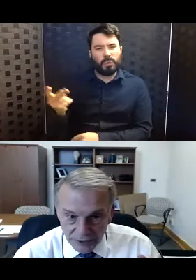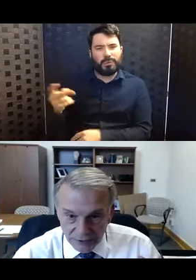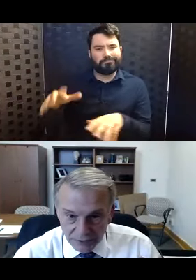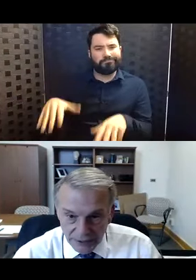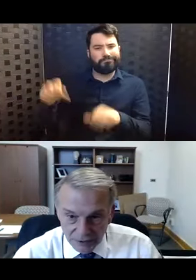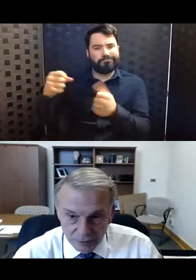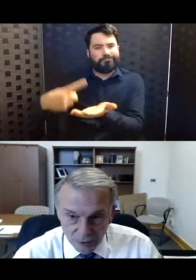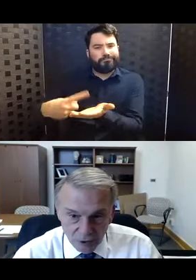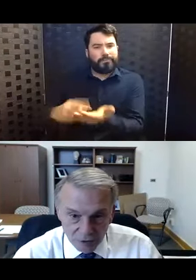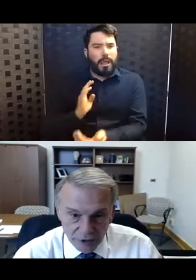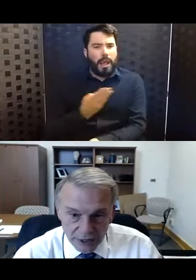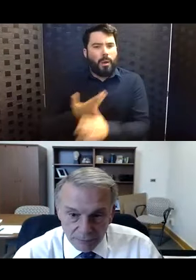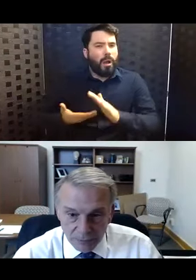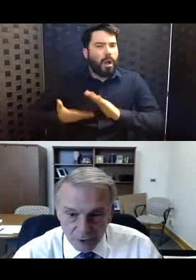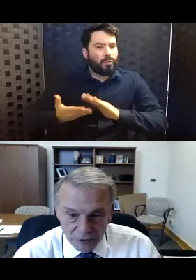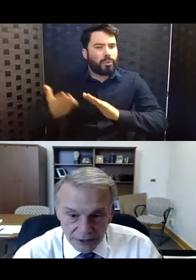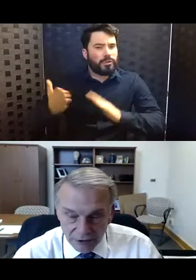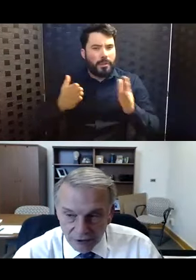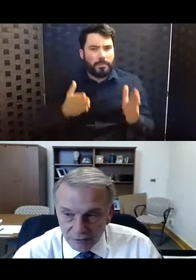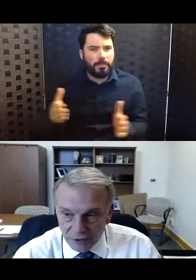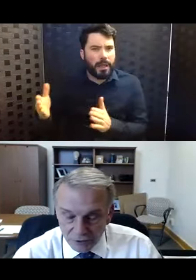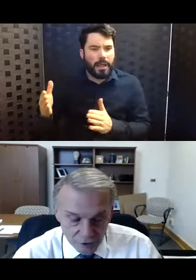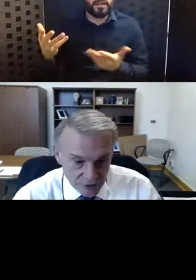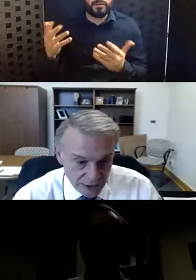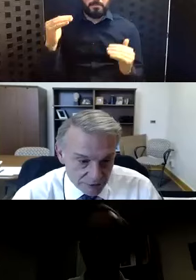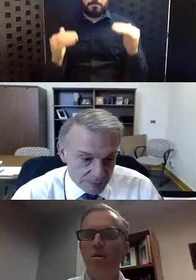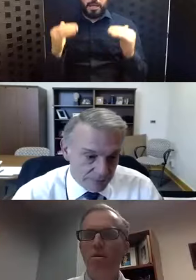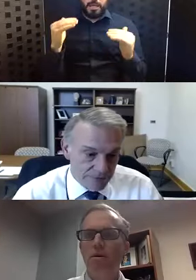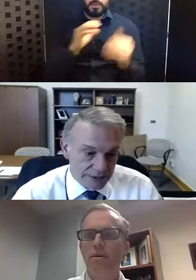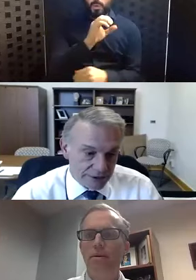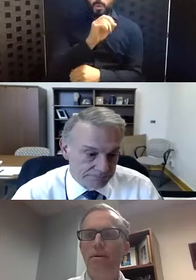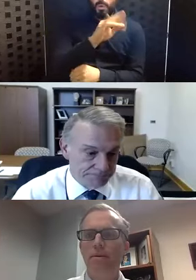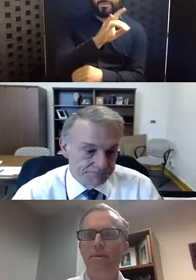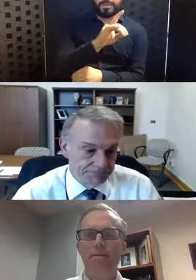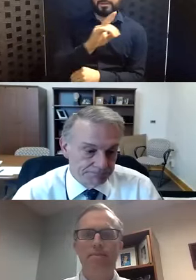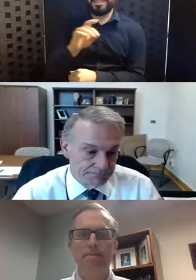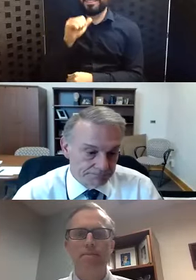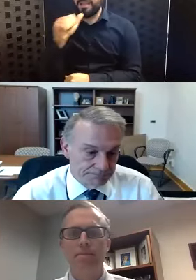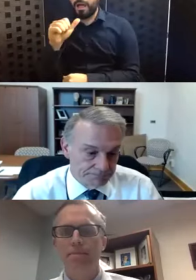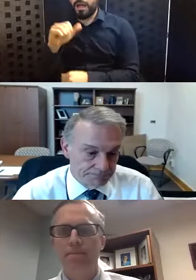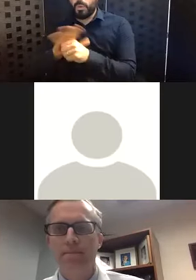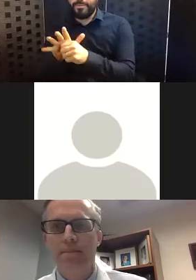operational plan to balance both COVID and non-COVID care in University Hospital. Thank you.